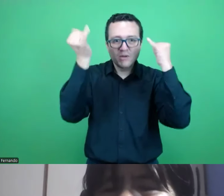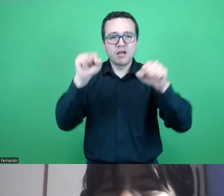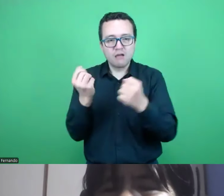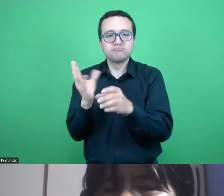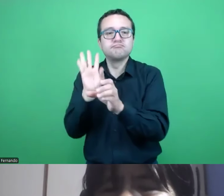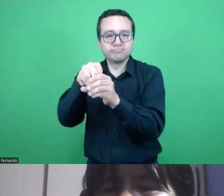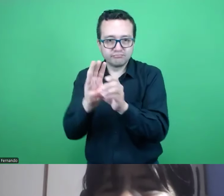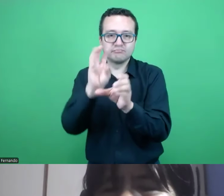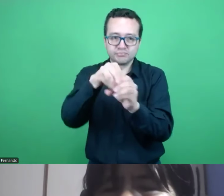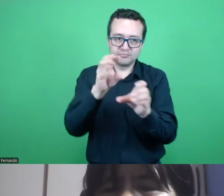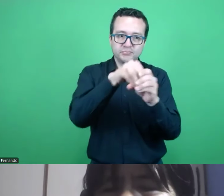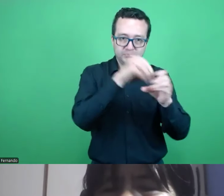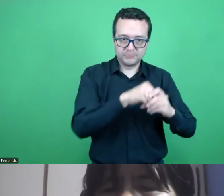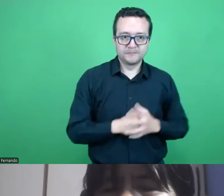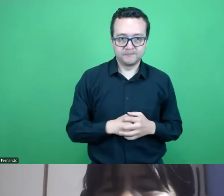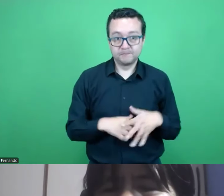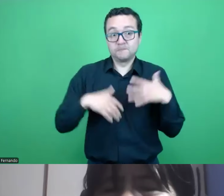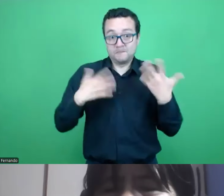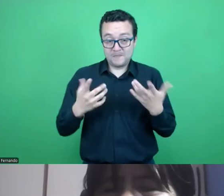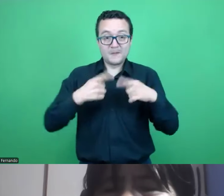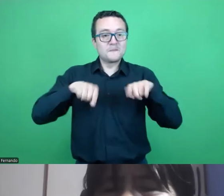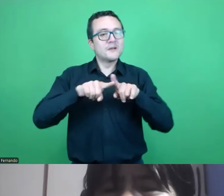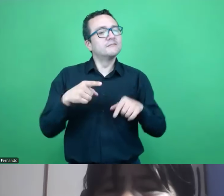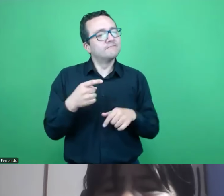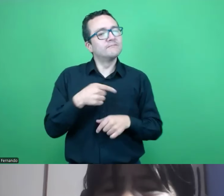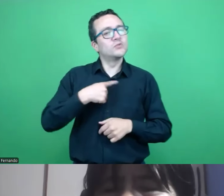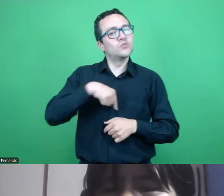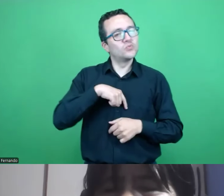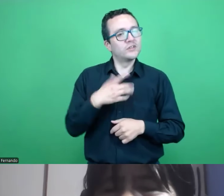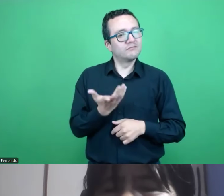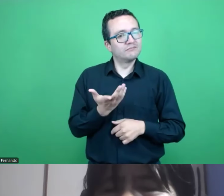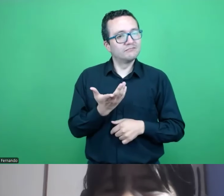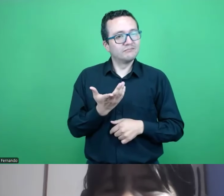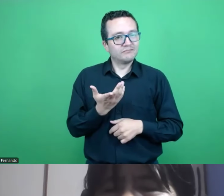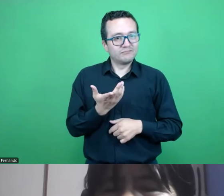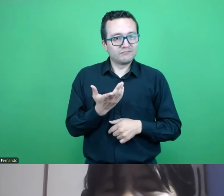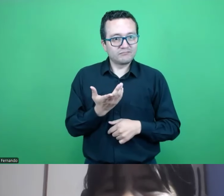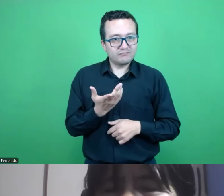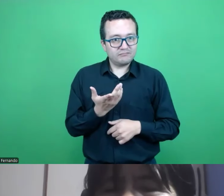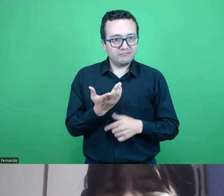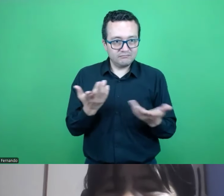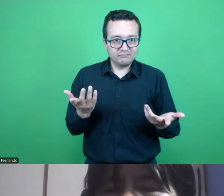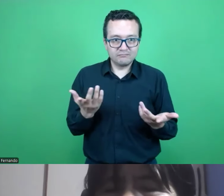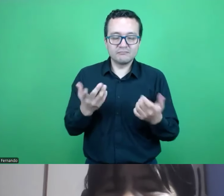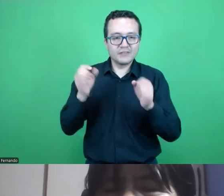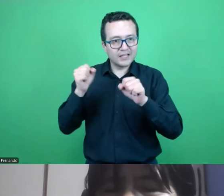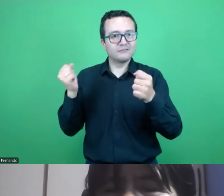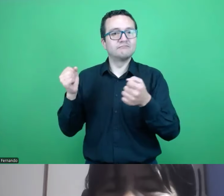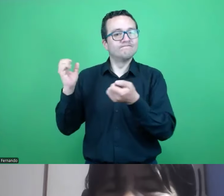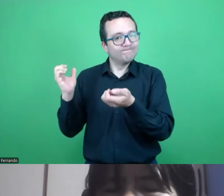And lastly, I think, which is on a more personal level, is to tackle